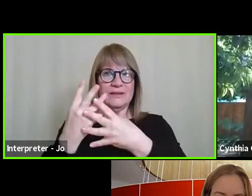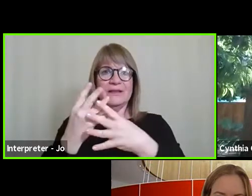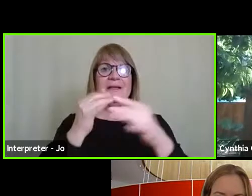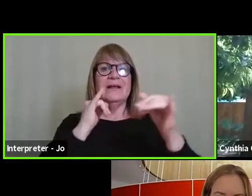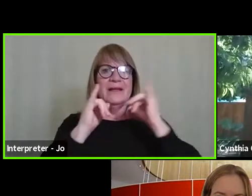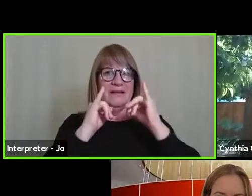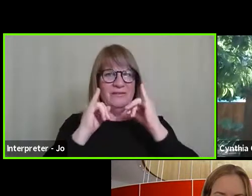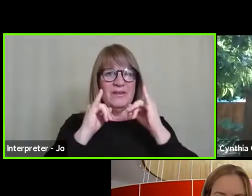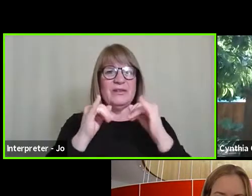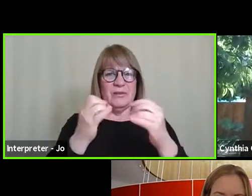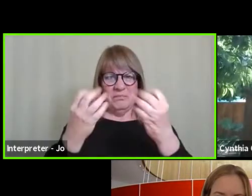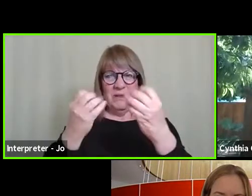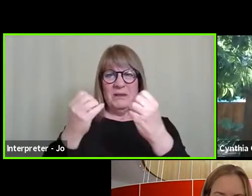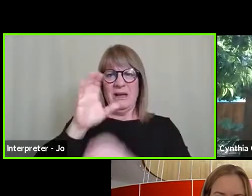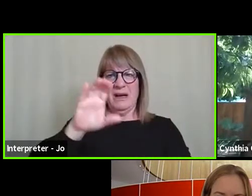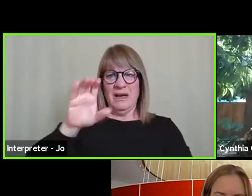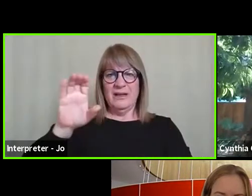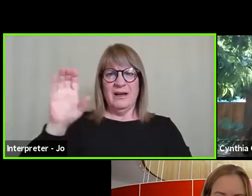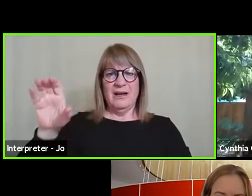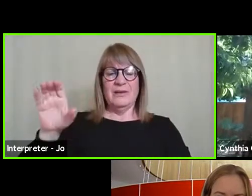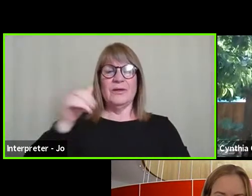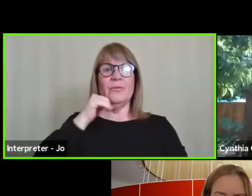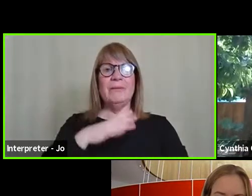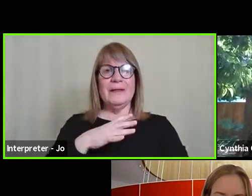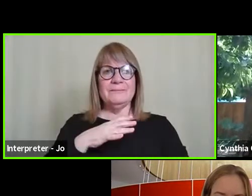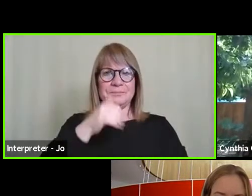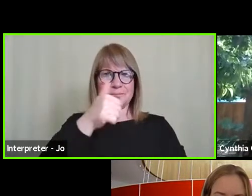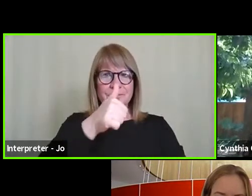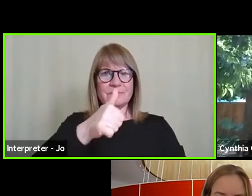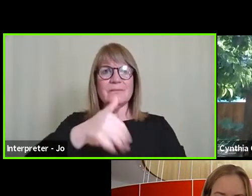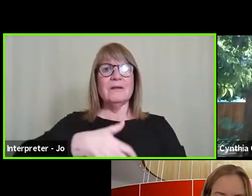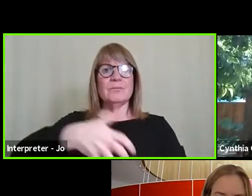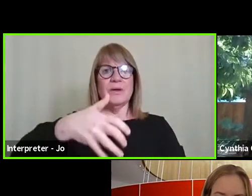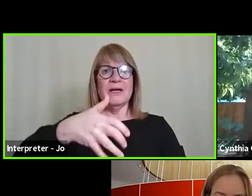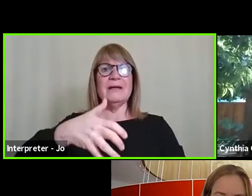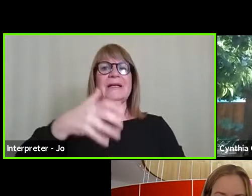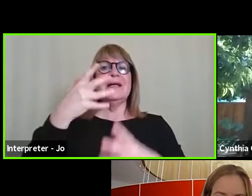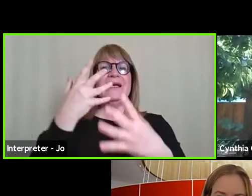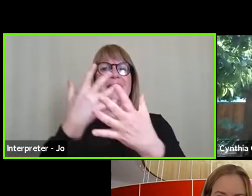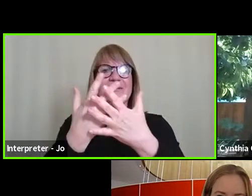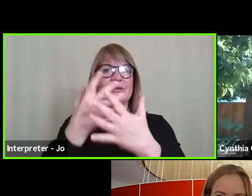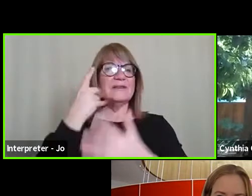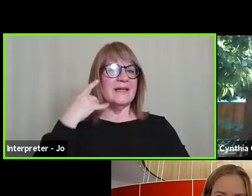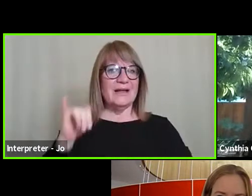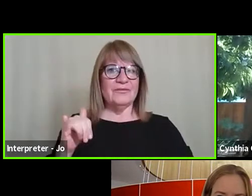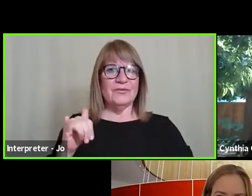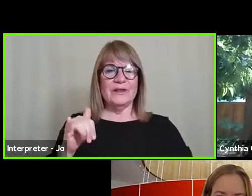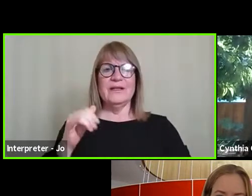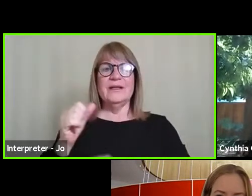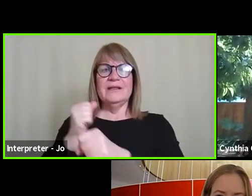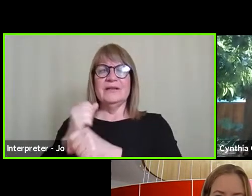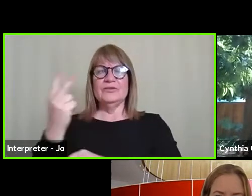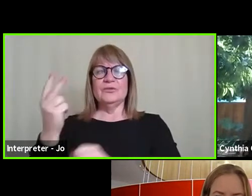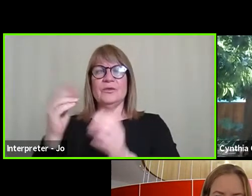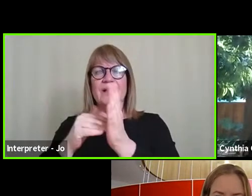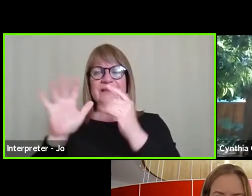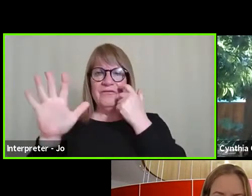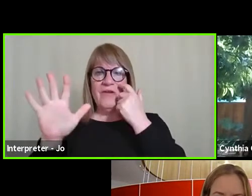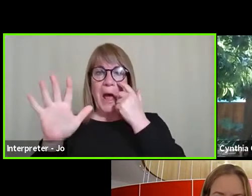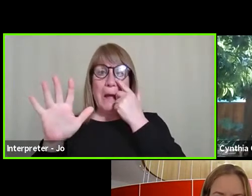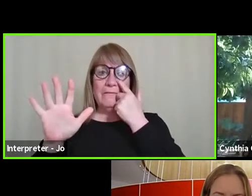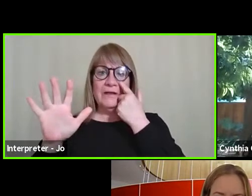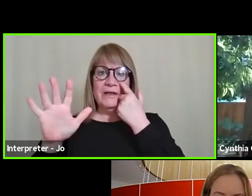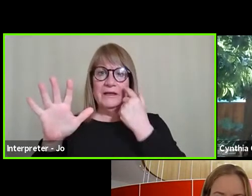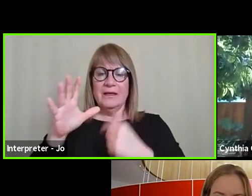women who have been pregnant in california's prisons between 2006 actually 2005 and